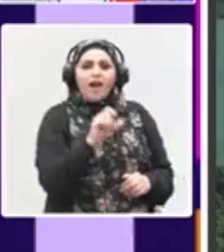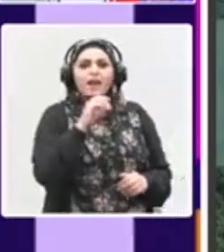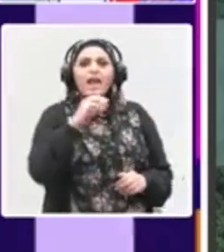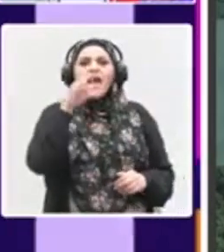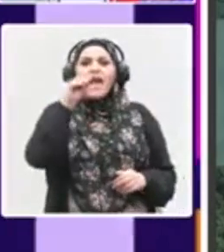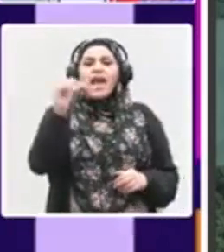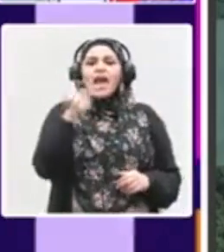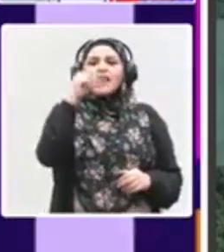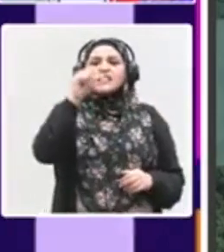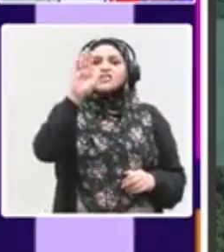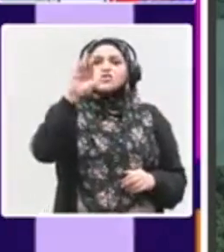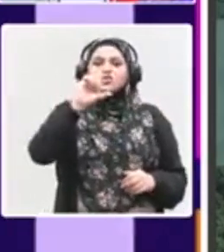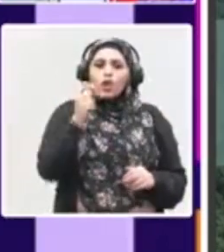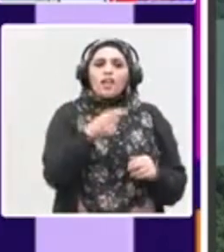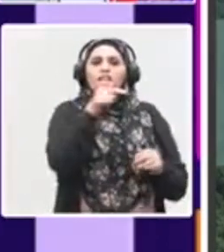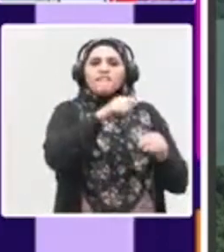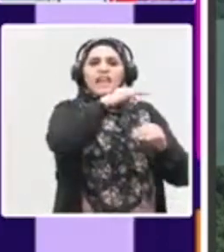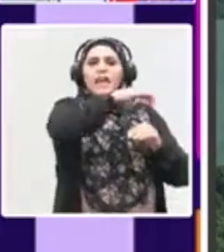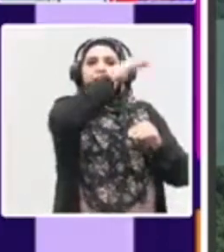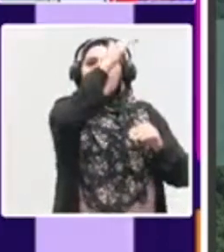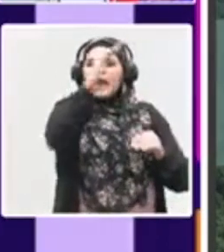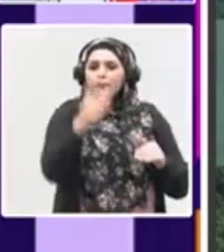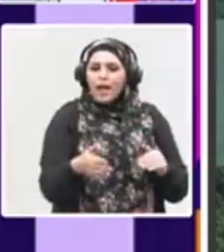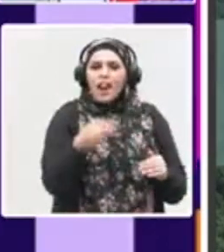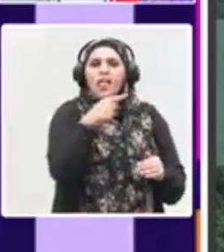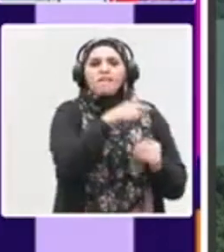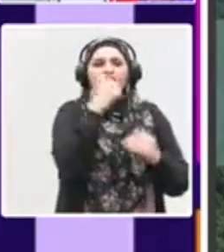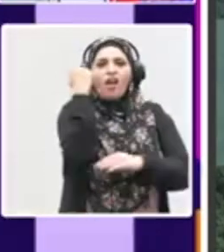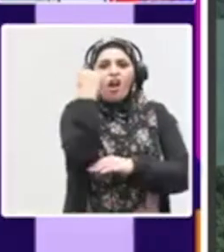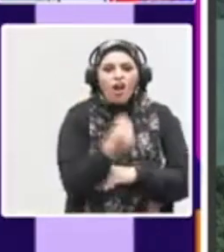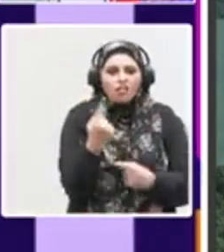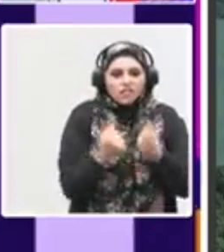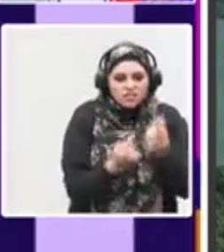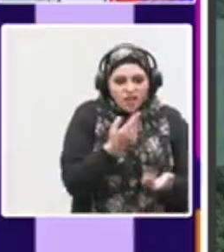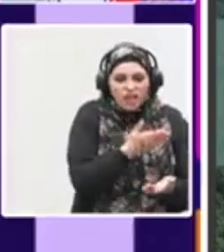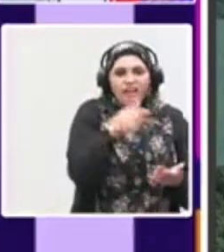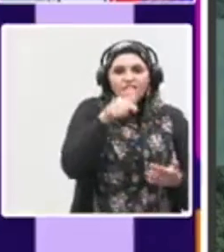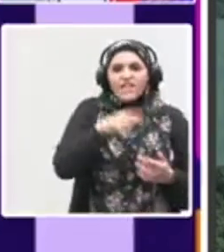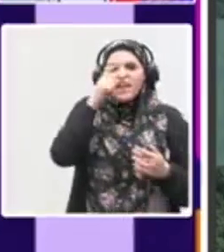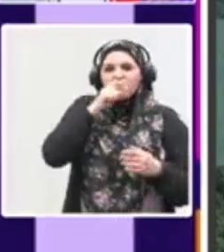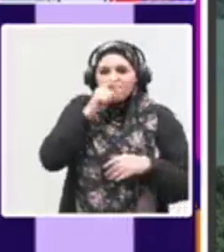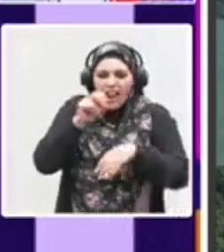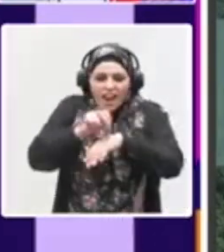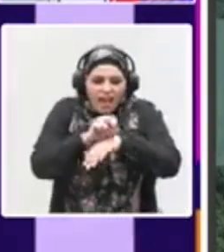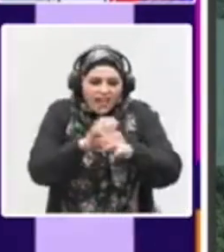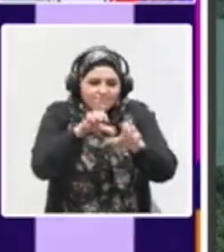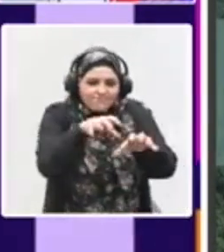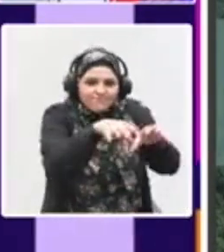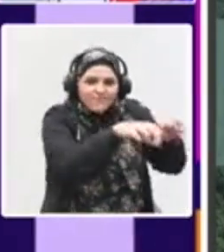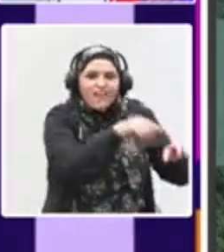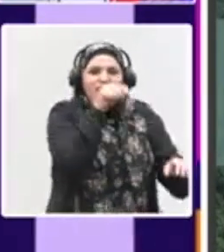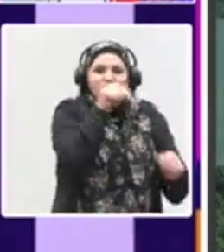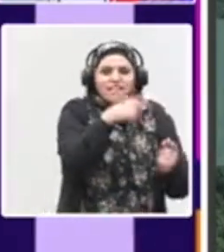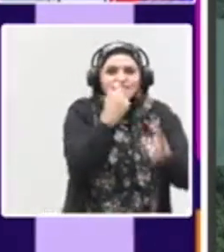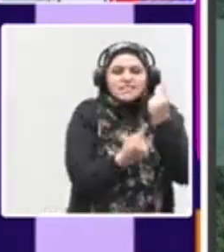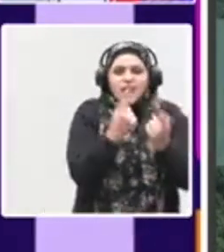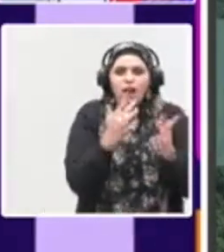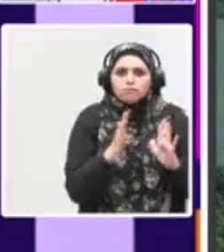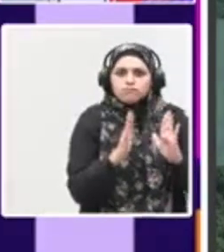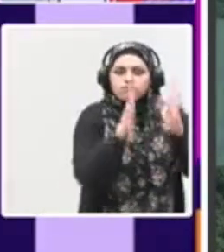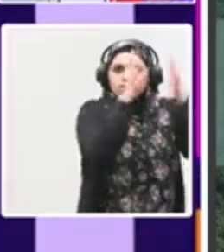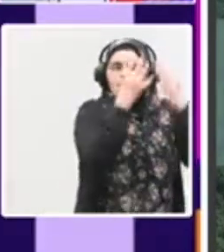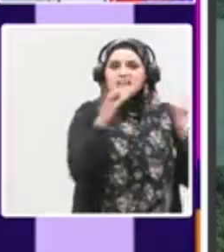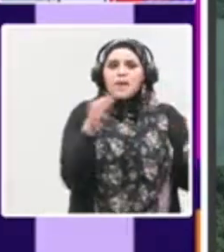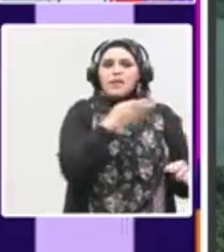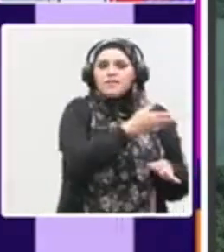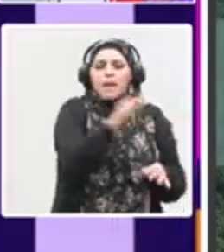forest land, very beautiful small towns, bucolic college campuses. It's a lovely place. The adjacency to New York